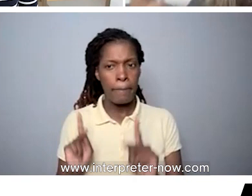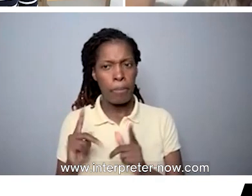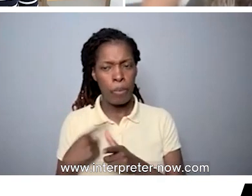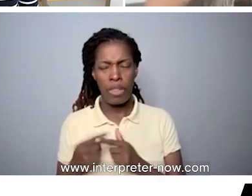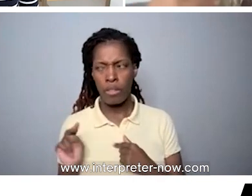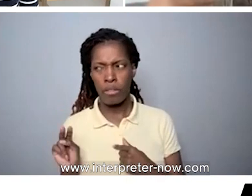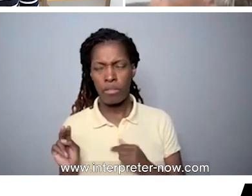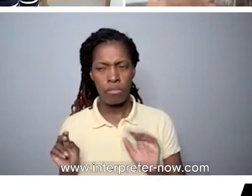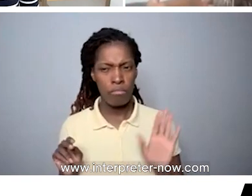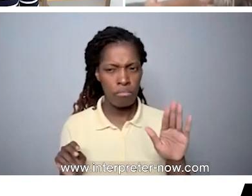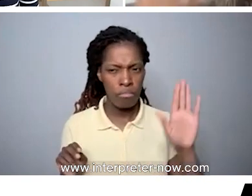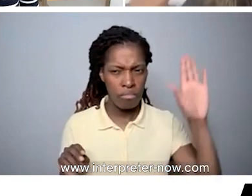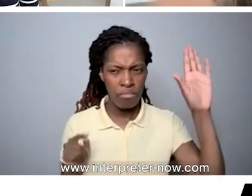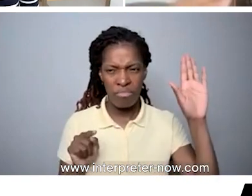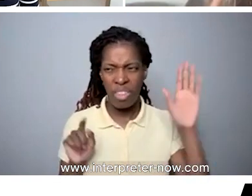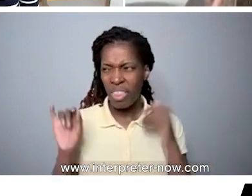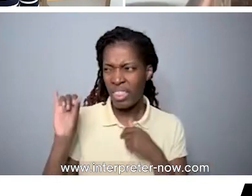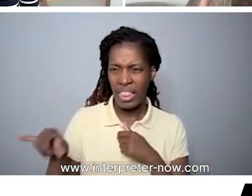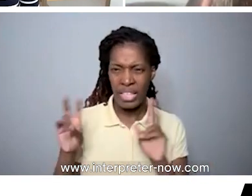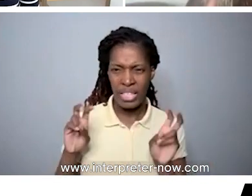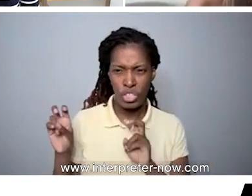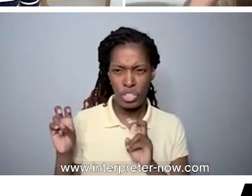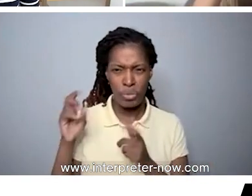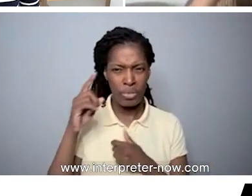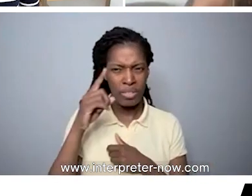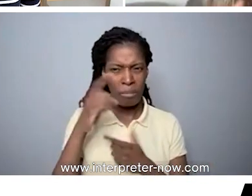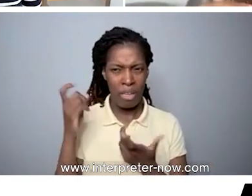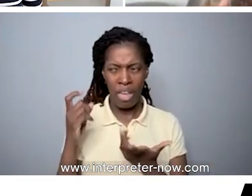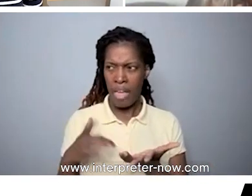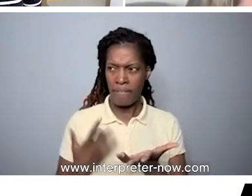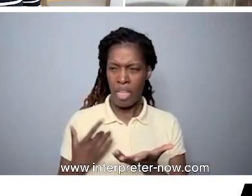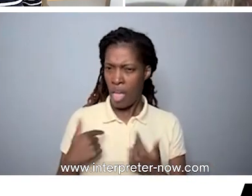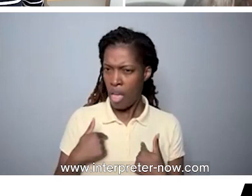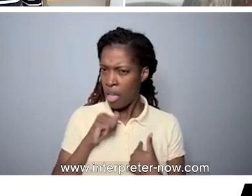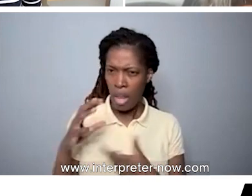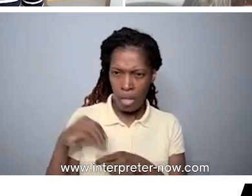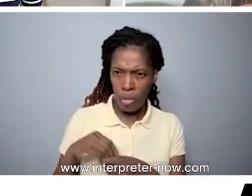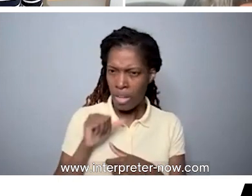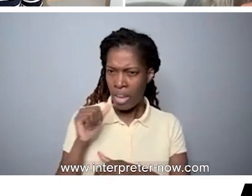feeling aggressed by it but not feeling comfortable enough to be able to surface it.